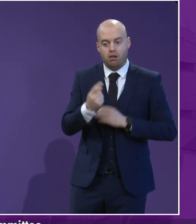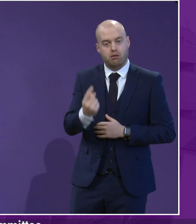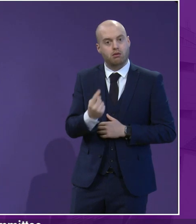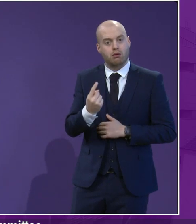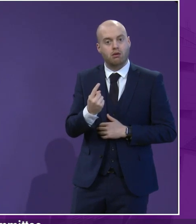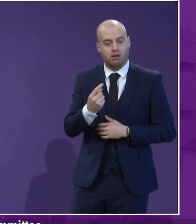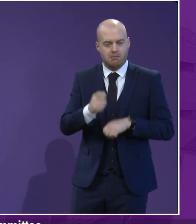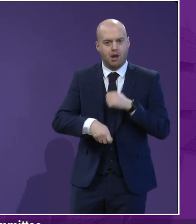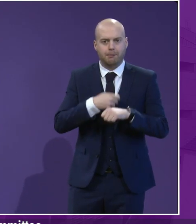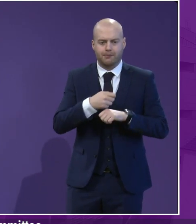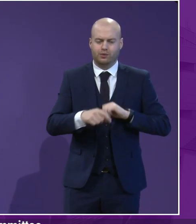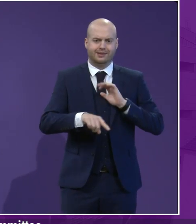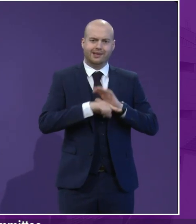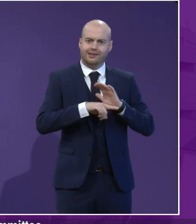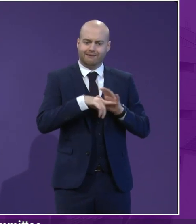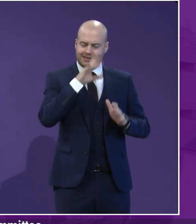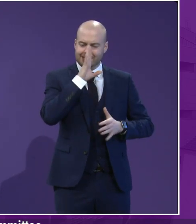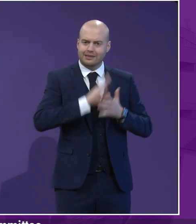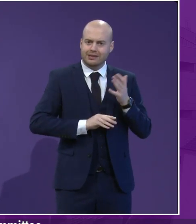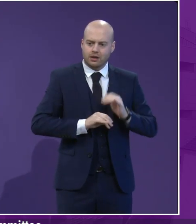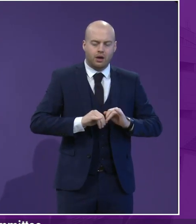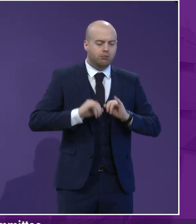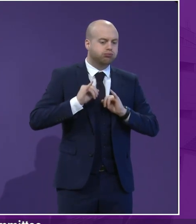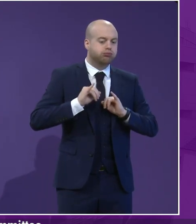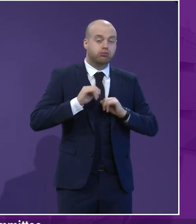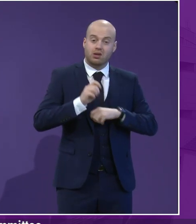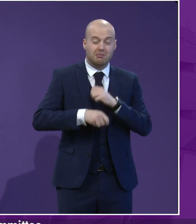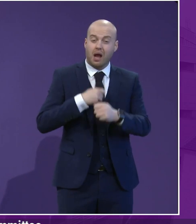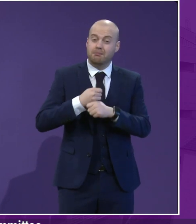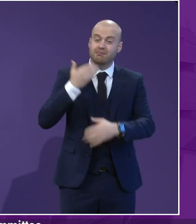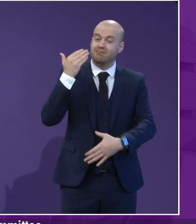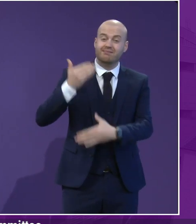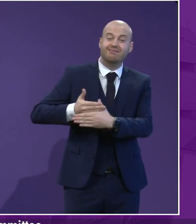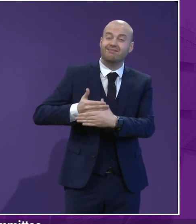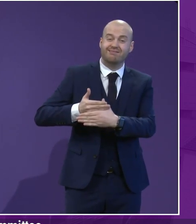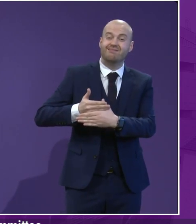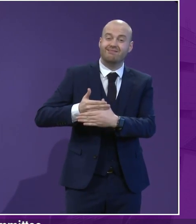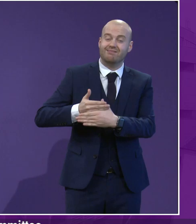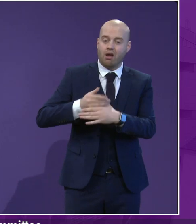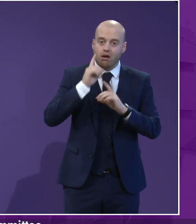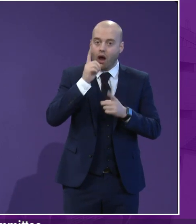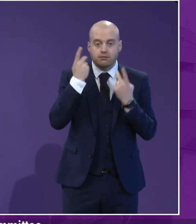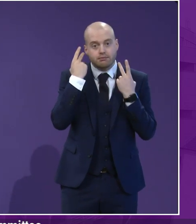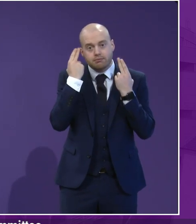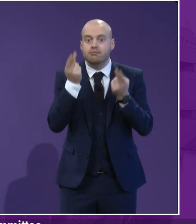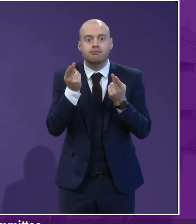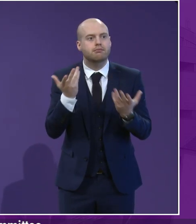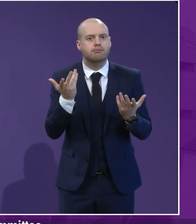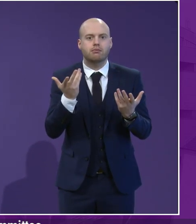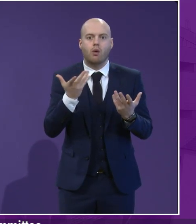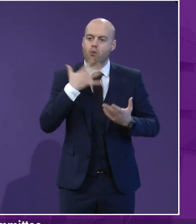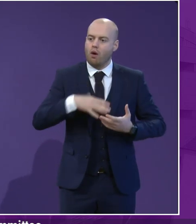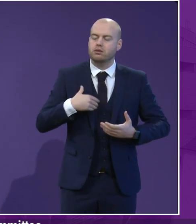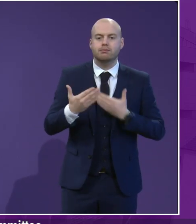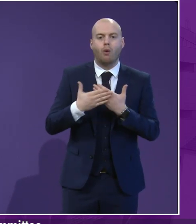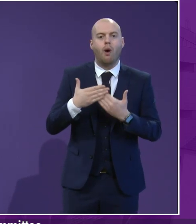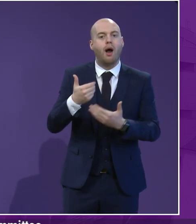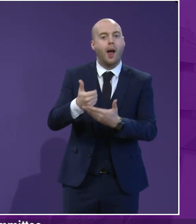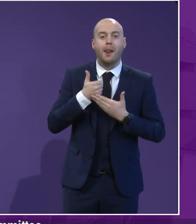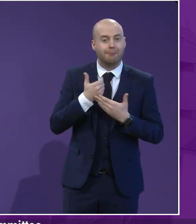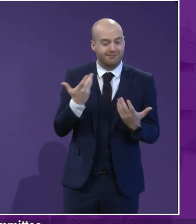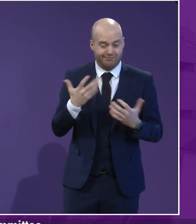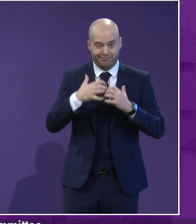and access that advice on a regular basis. The emphasis and the onus is on them to approach. And I think if they've had a negative